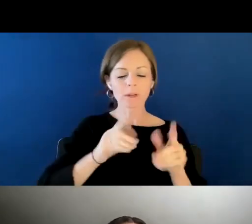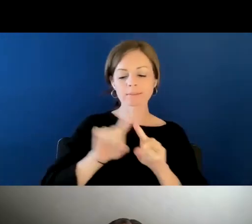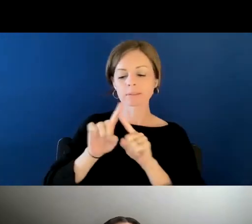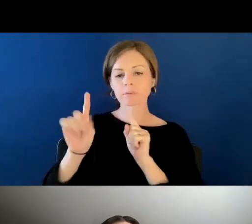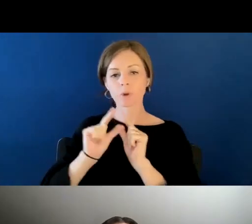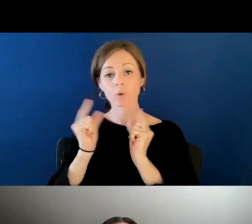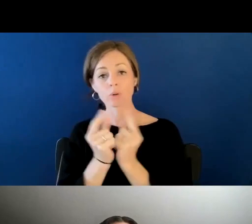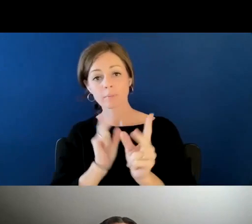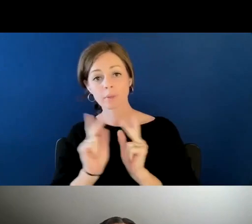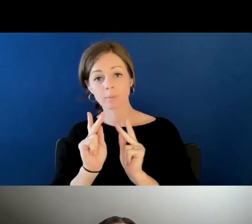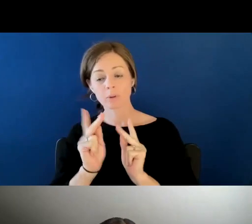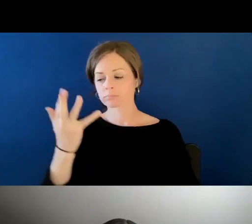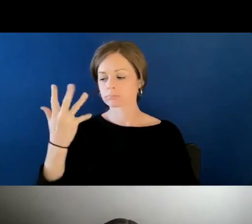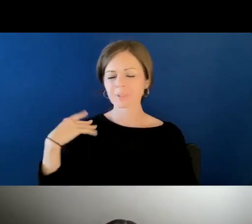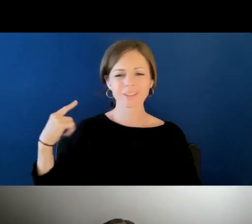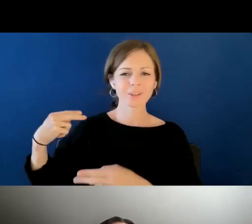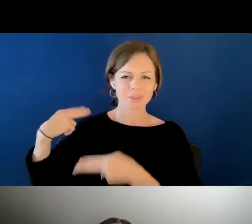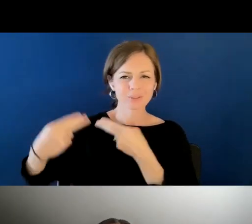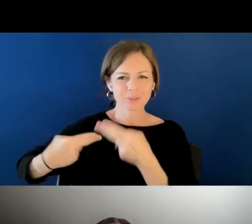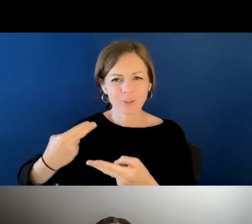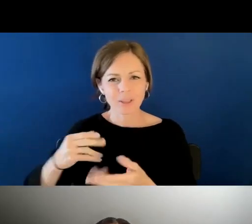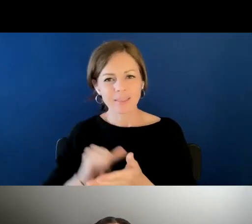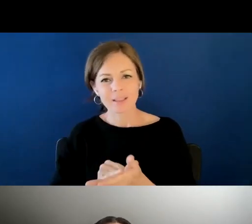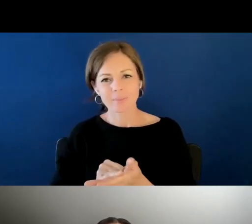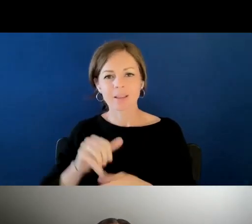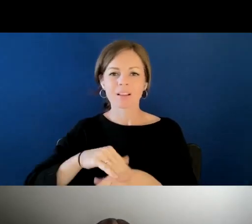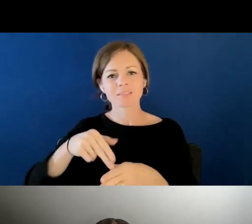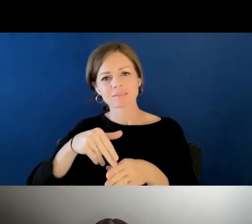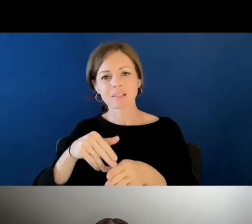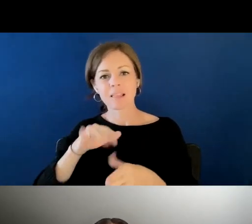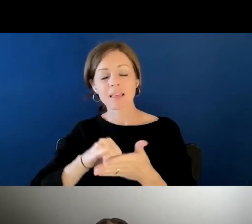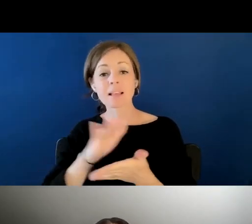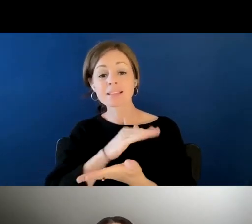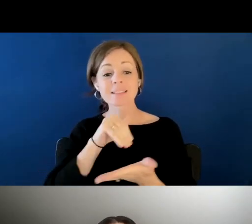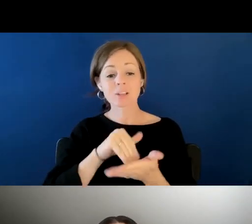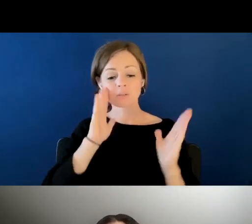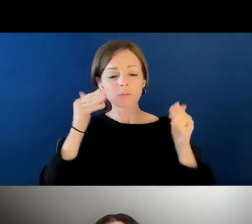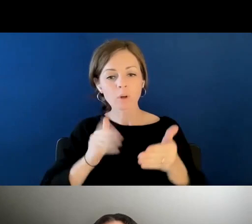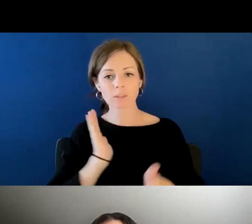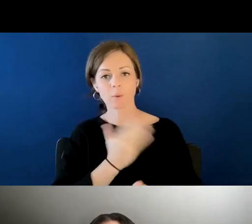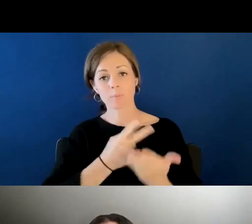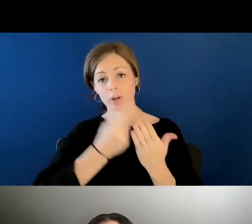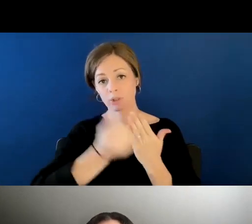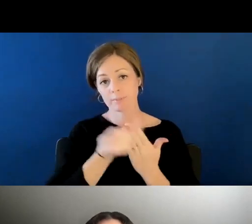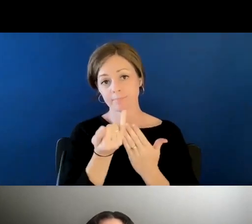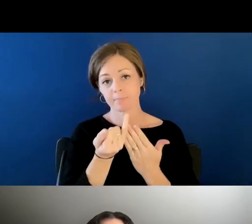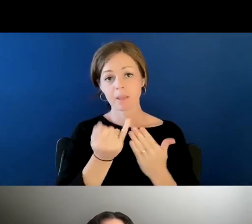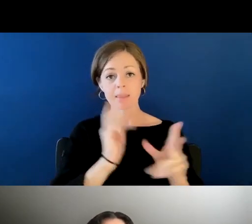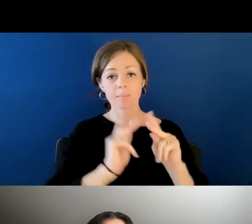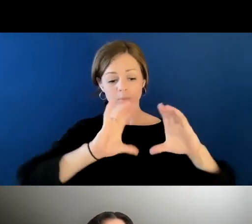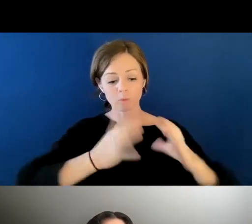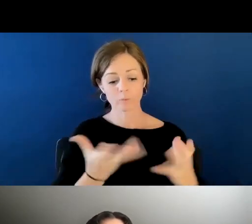have historically been on the margins is central to this project. As we talk about the populations that were included in this